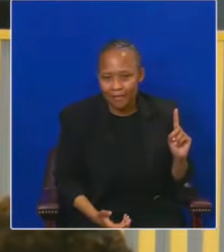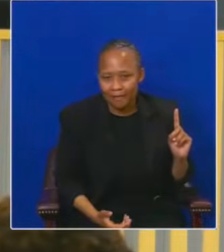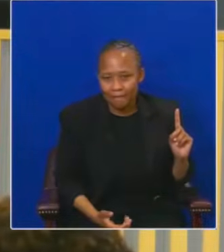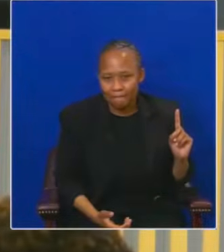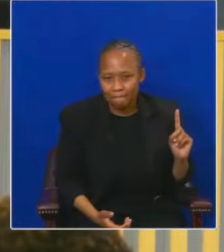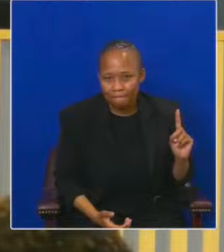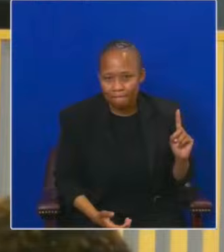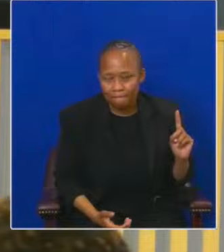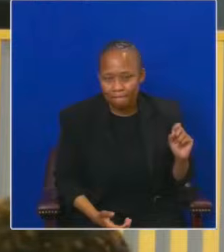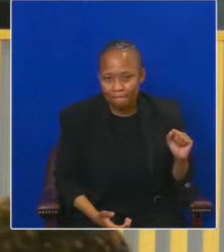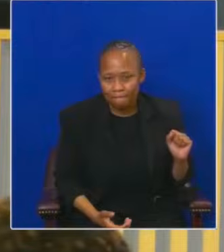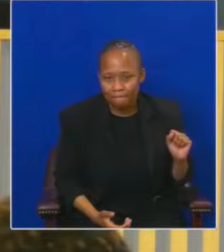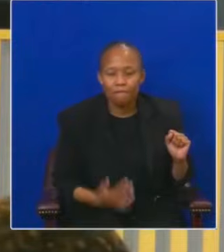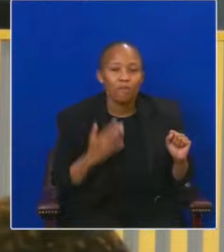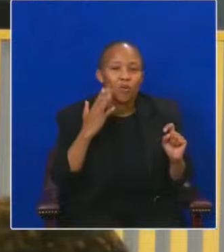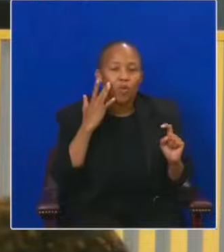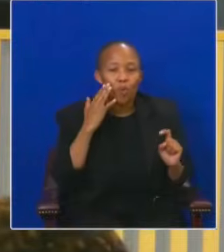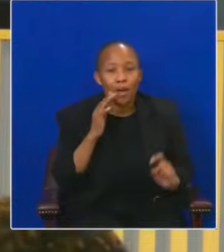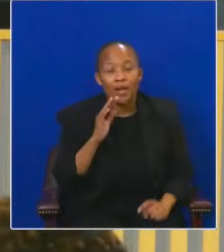Mkhwanazi